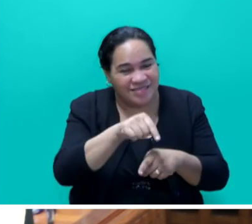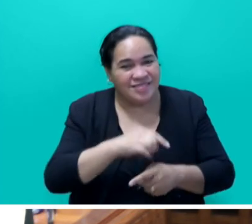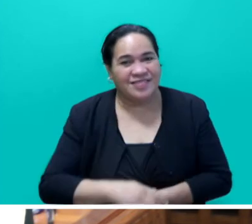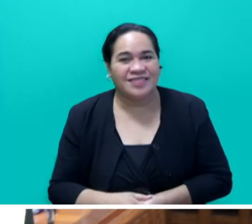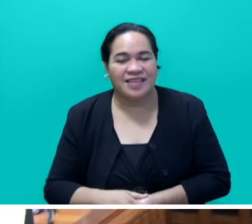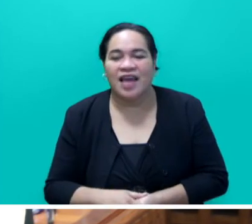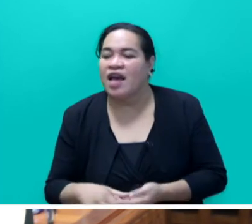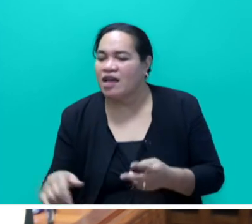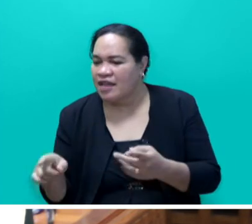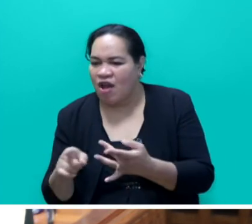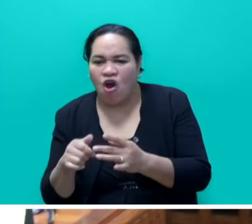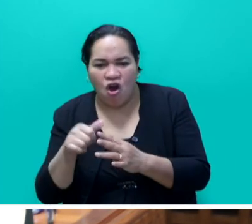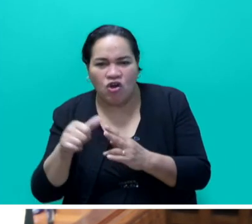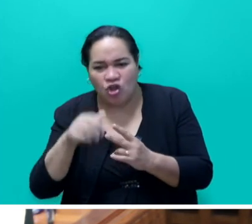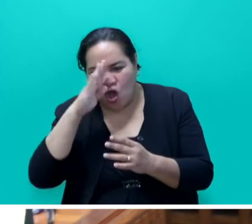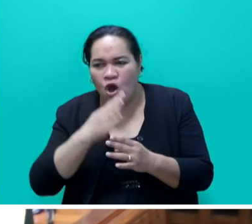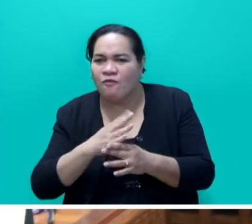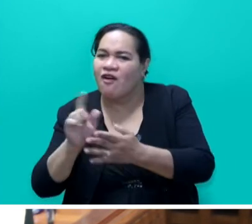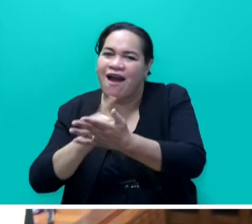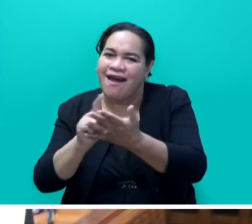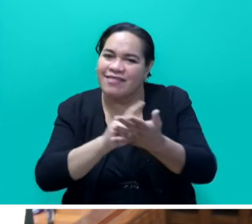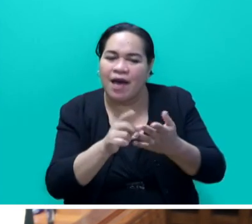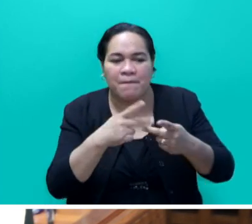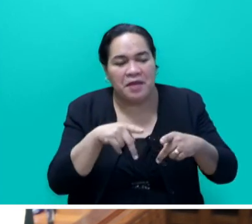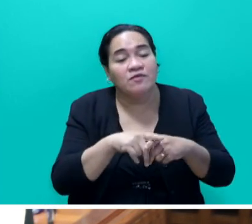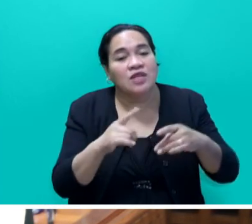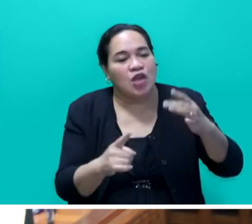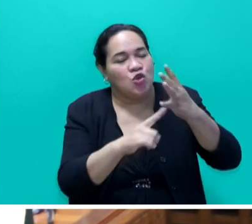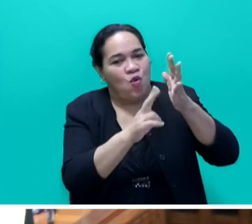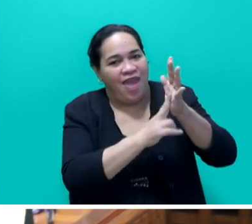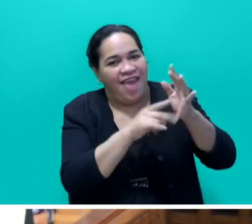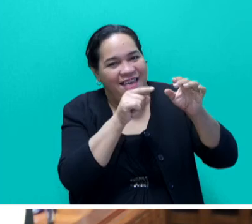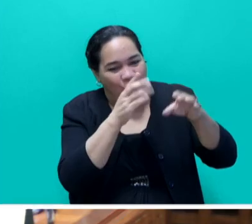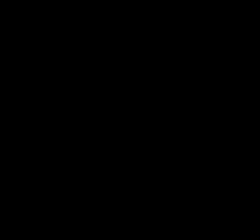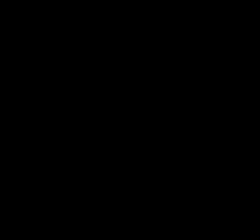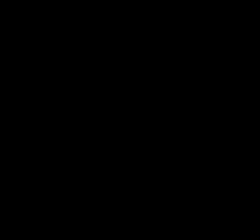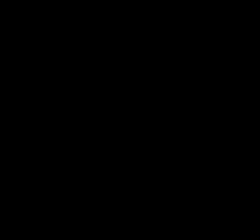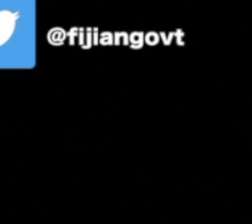any other prospective missions under the United Nations, Mr. Speaker, sir. Thank you.